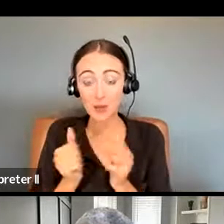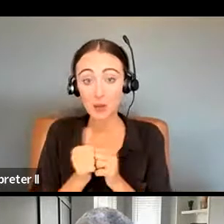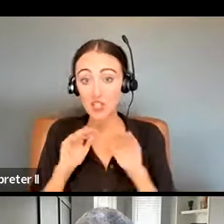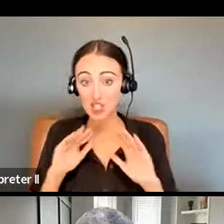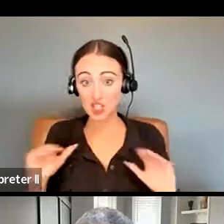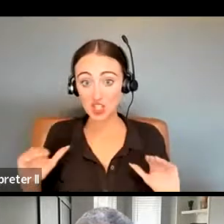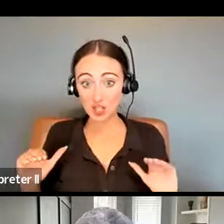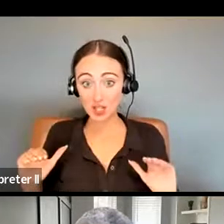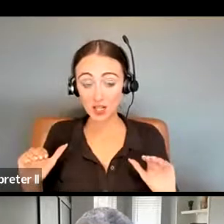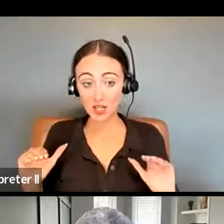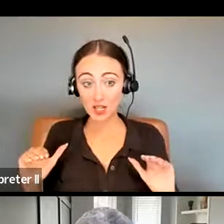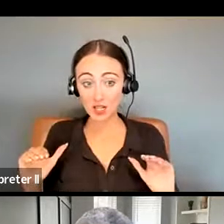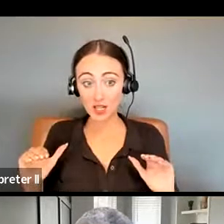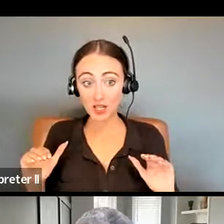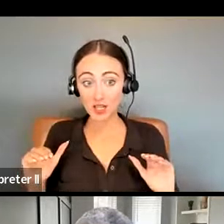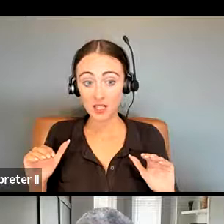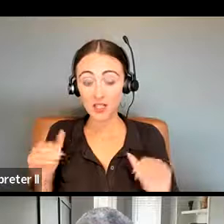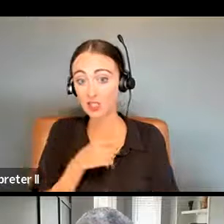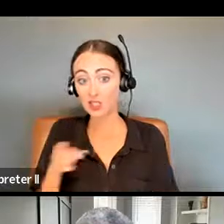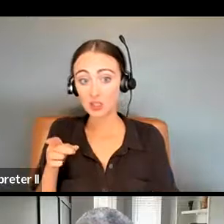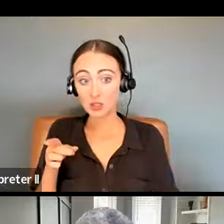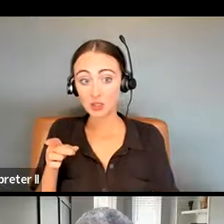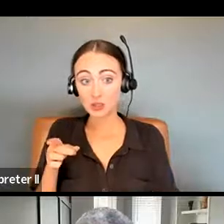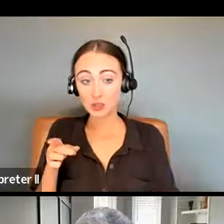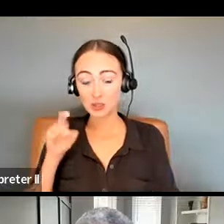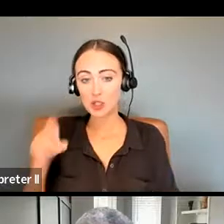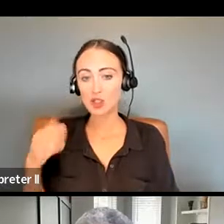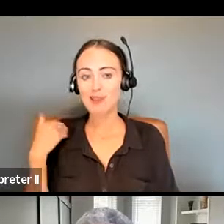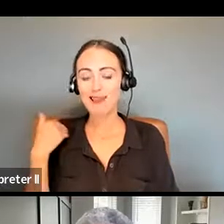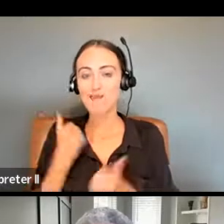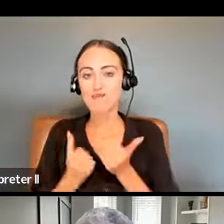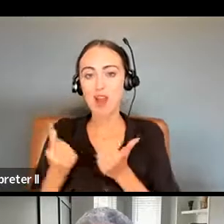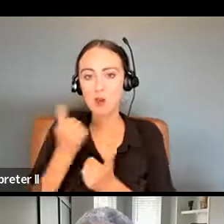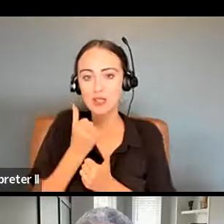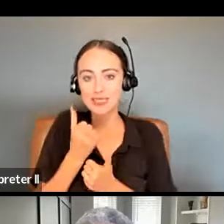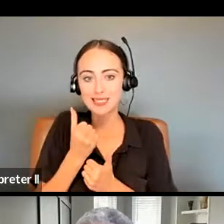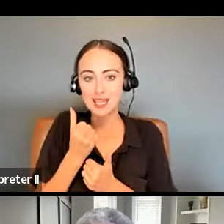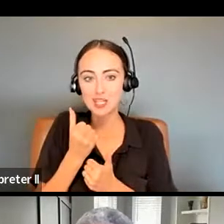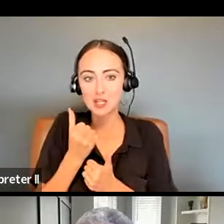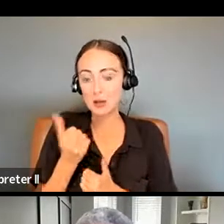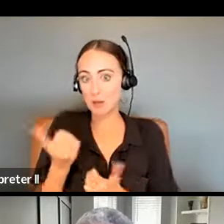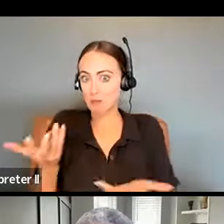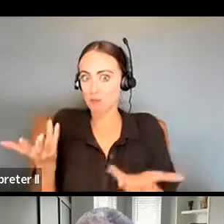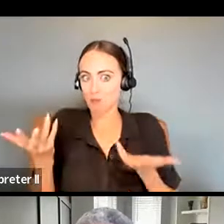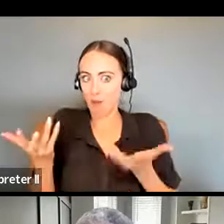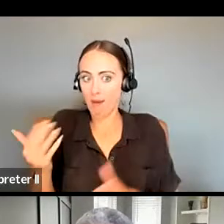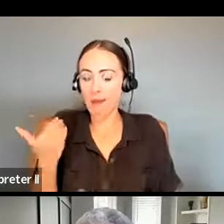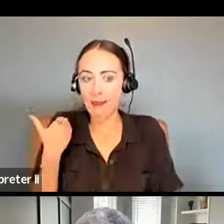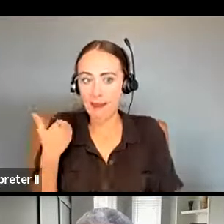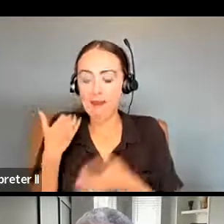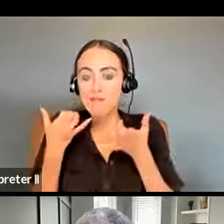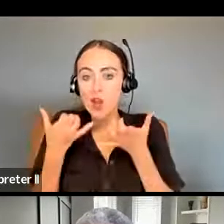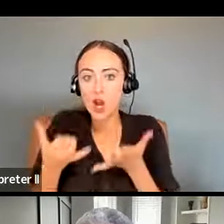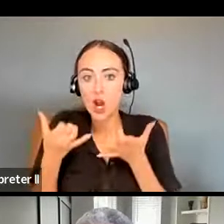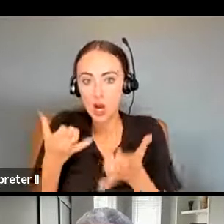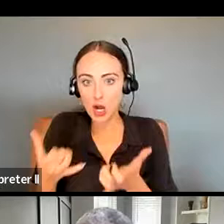children, that you should have a prioritization, which is what we have in our current